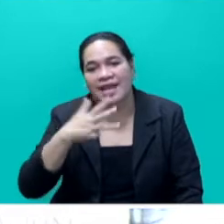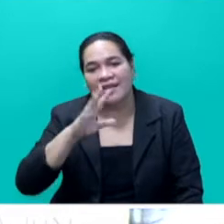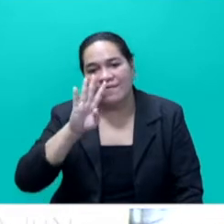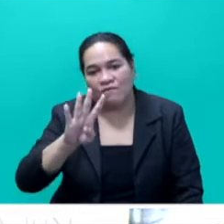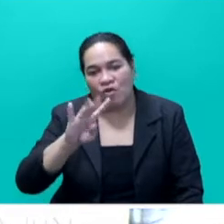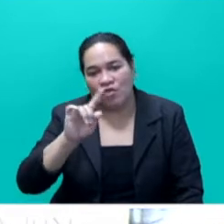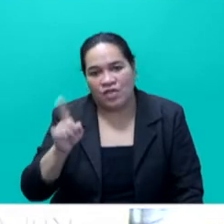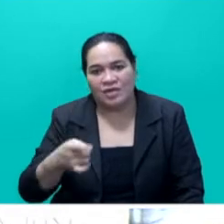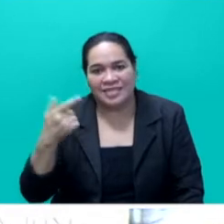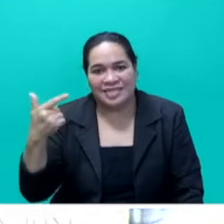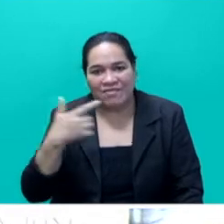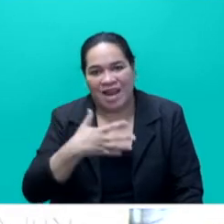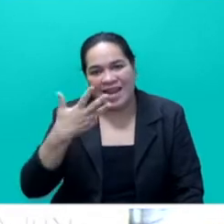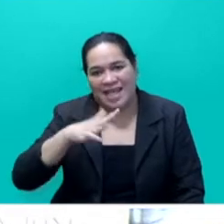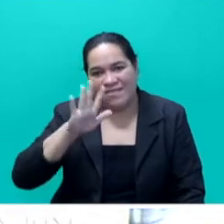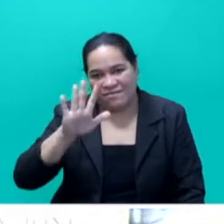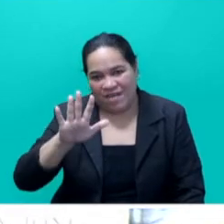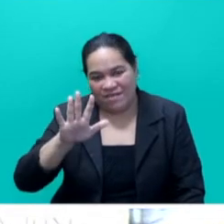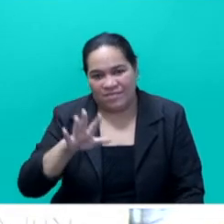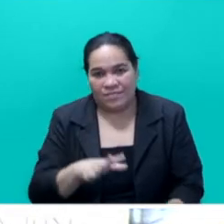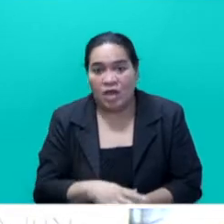294,745 applicants, of which